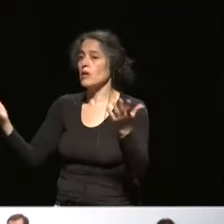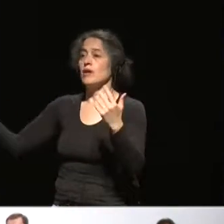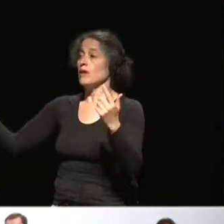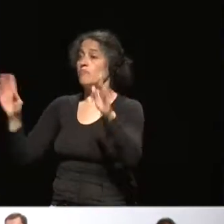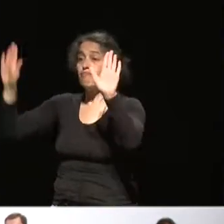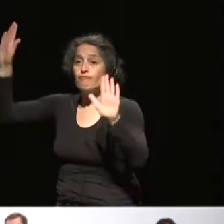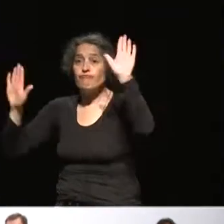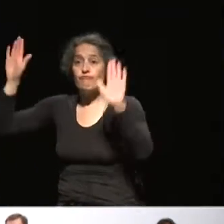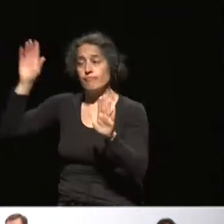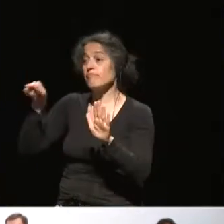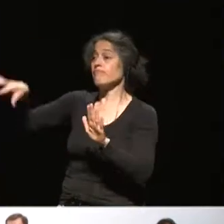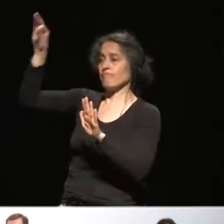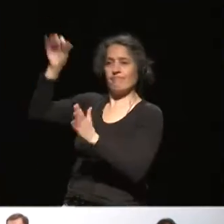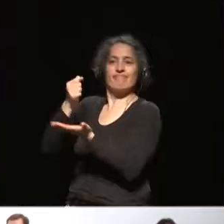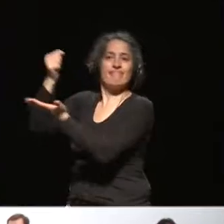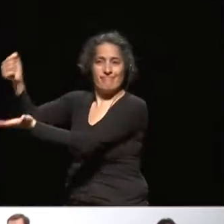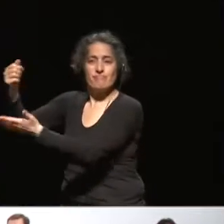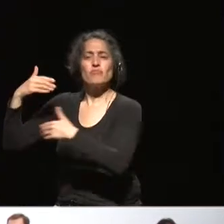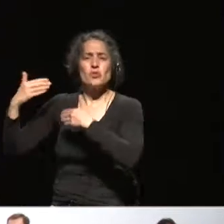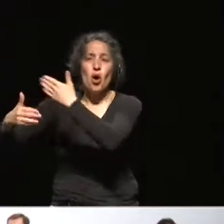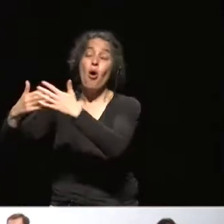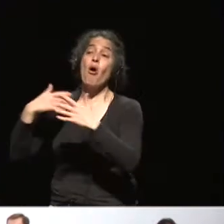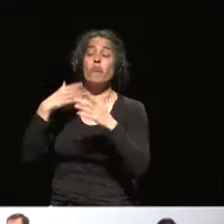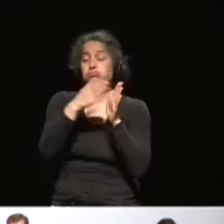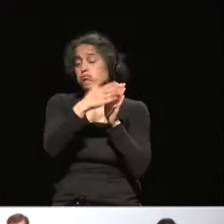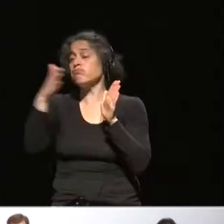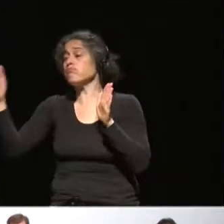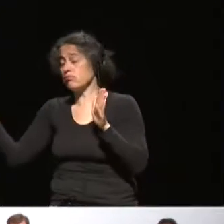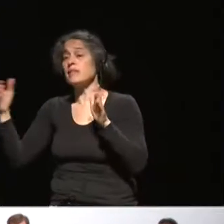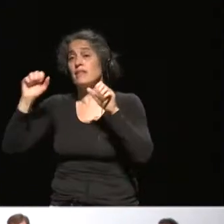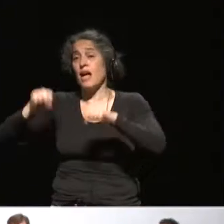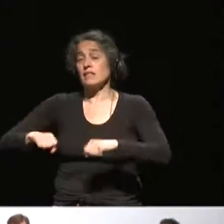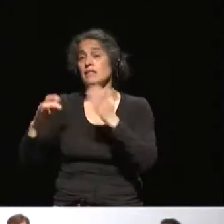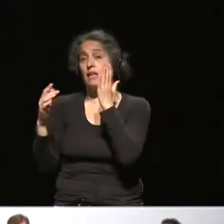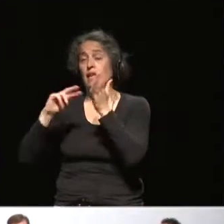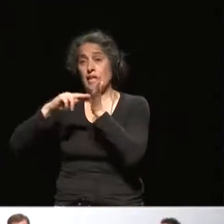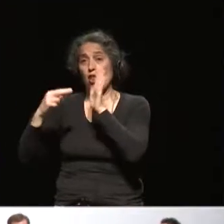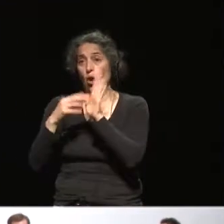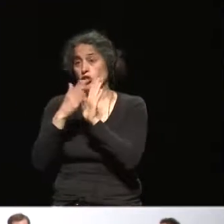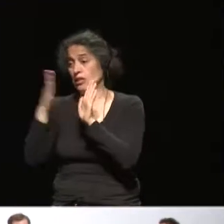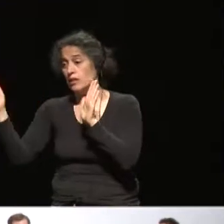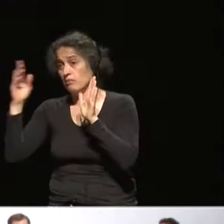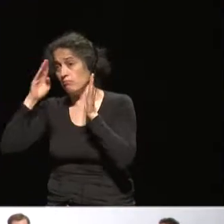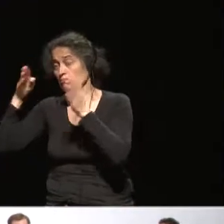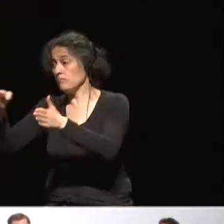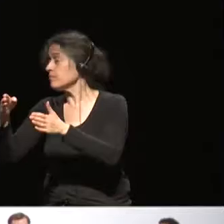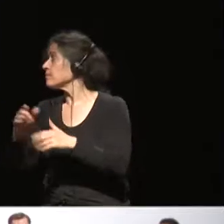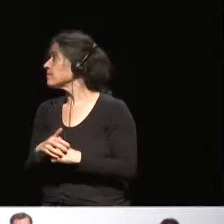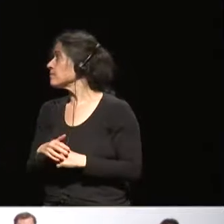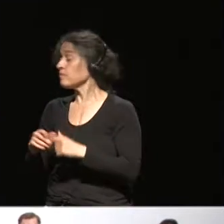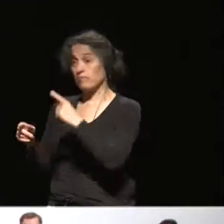financial and technological one. So, thank you. Thank you. Achim, would you like to offer the thoughts of UNEP?